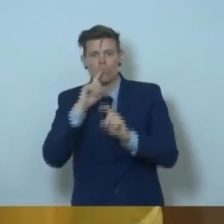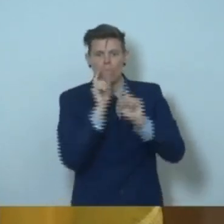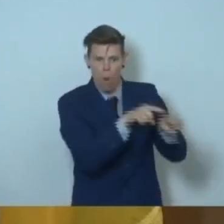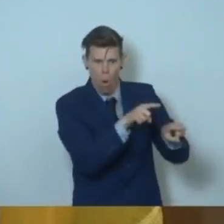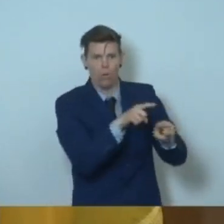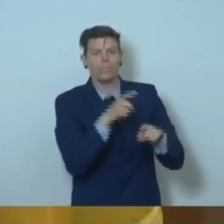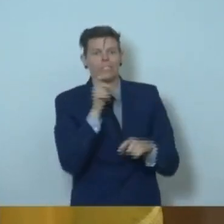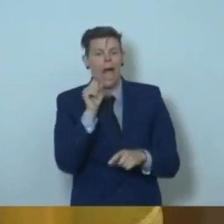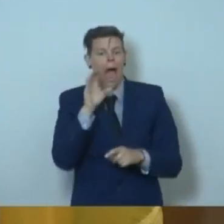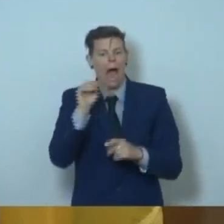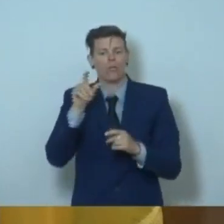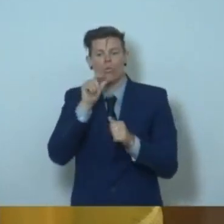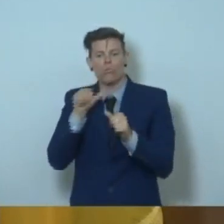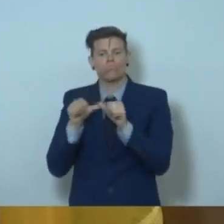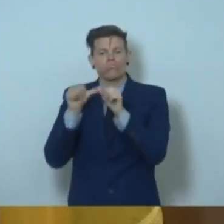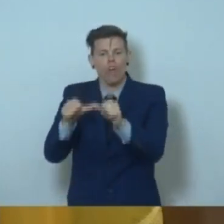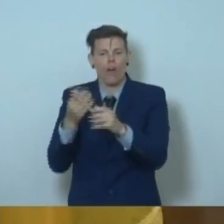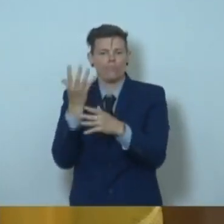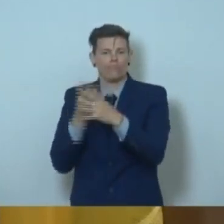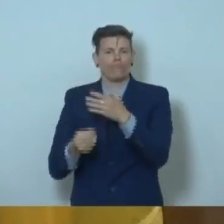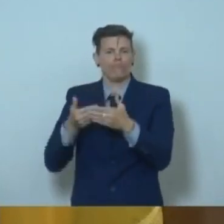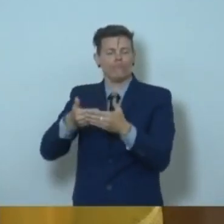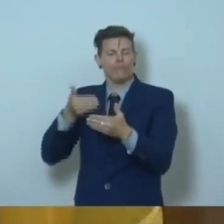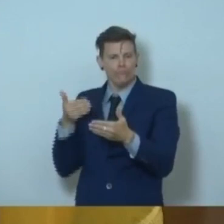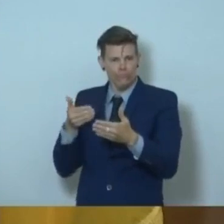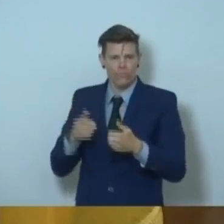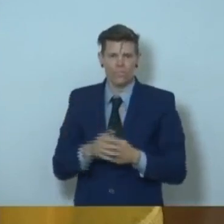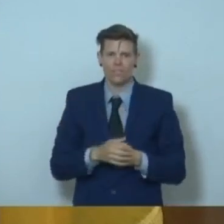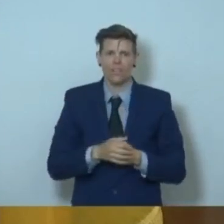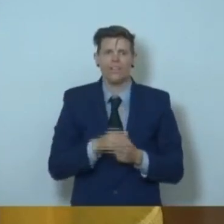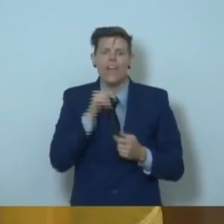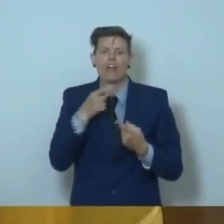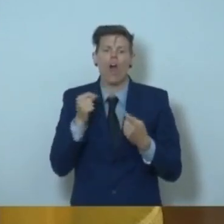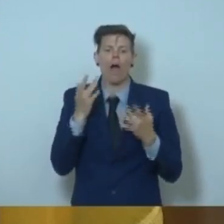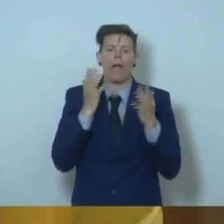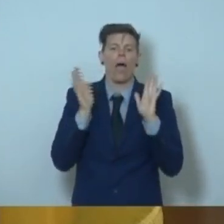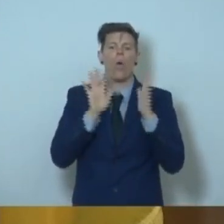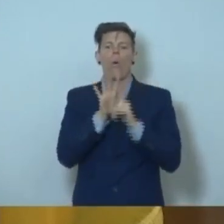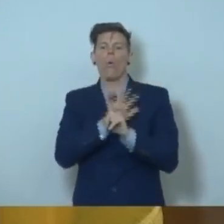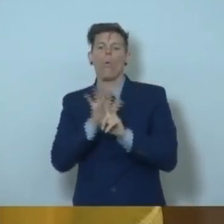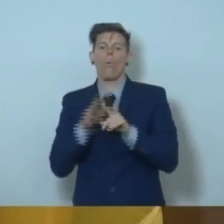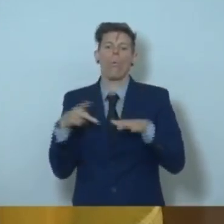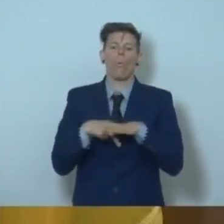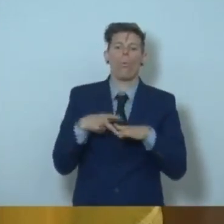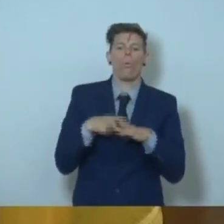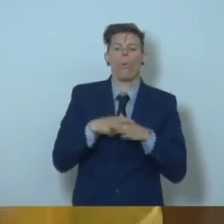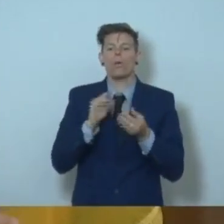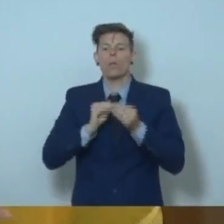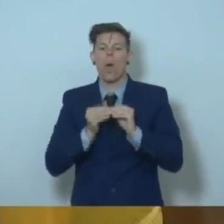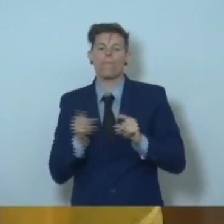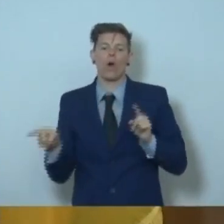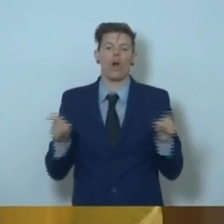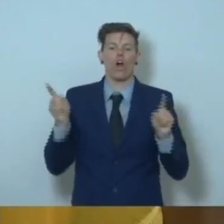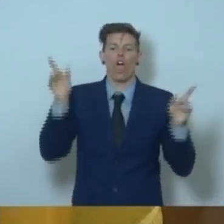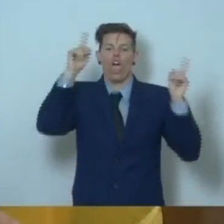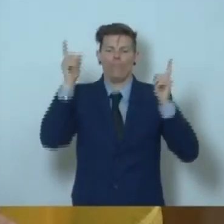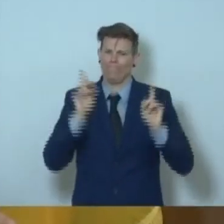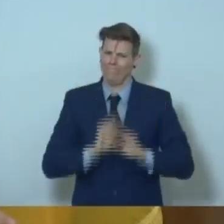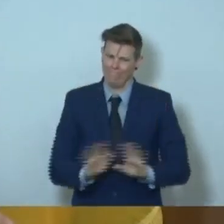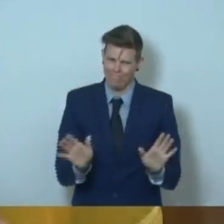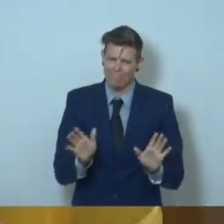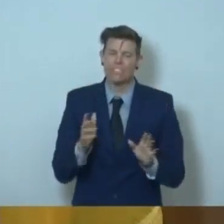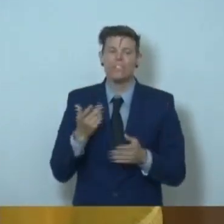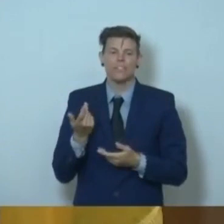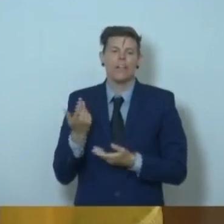so we mitigate those. But we should not try to differentiate that we didn't lose as many people because of